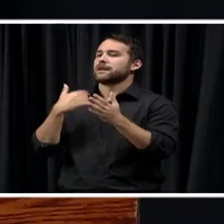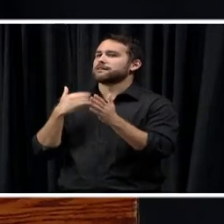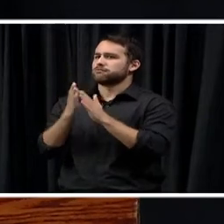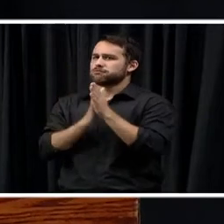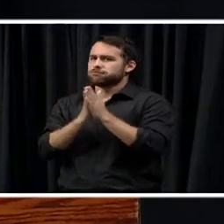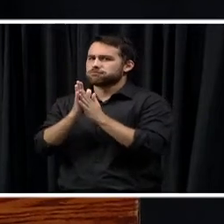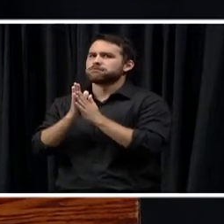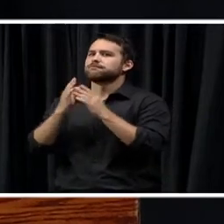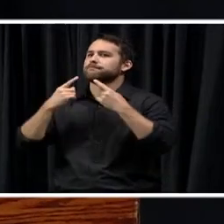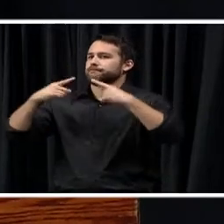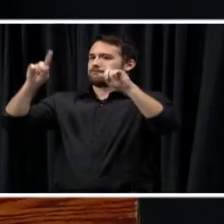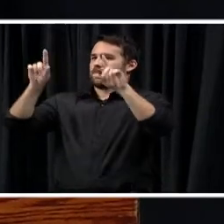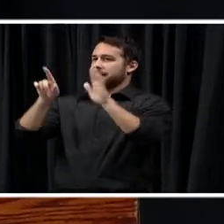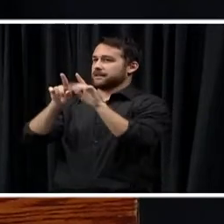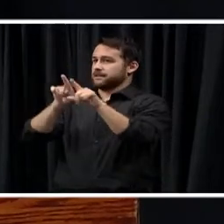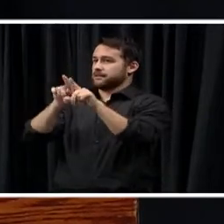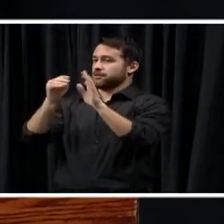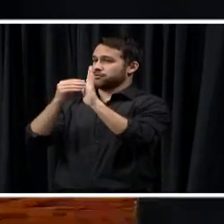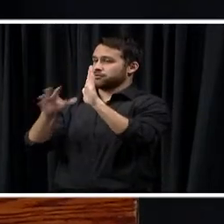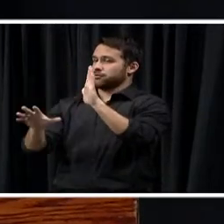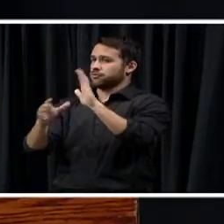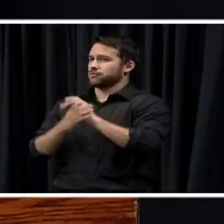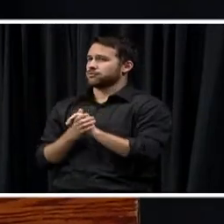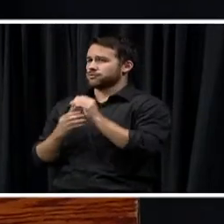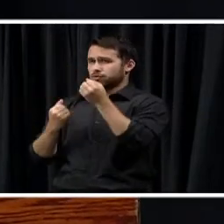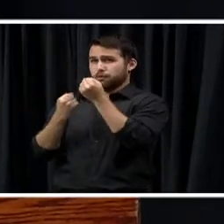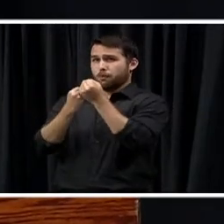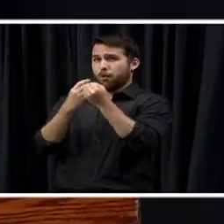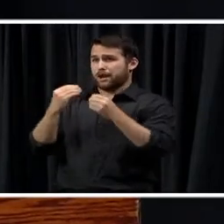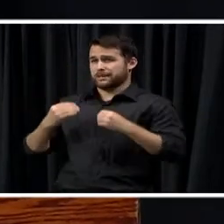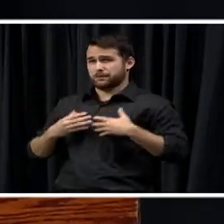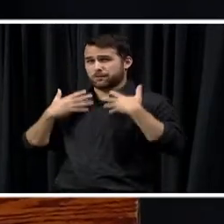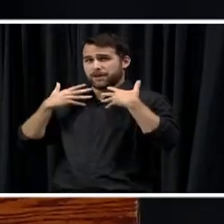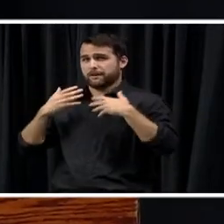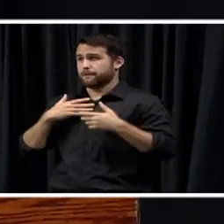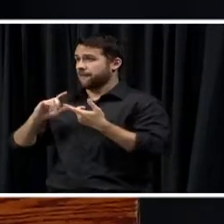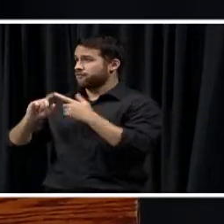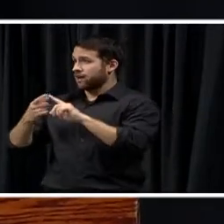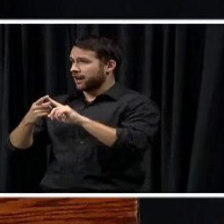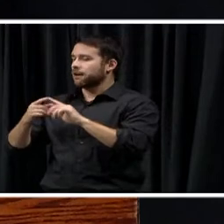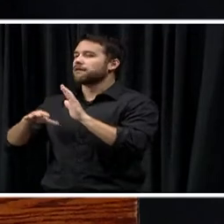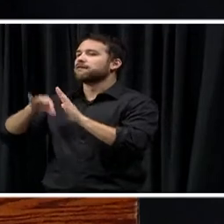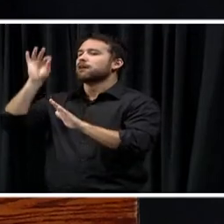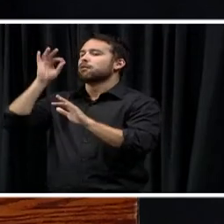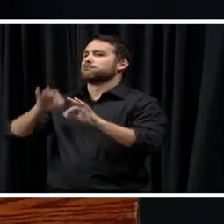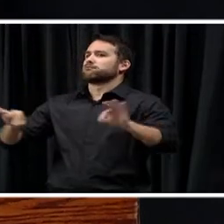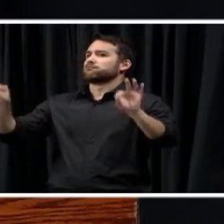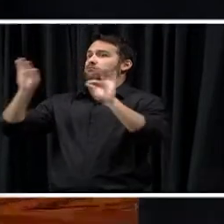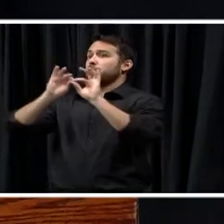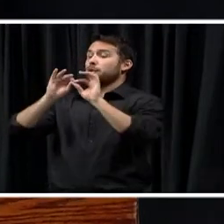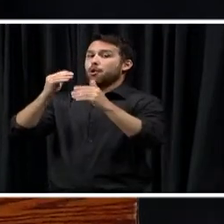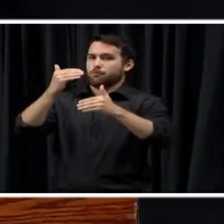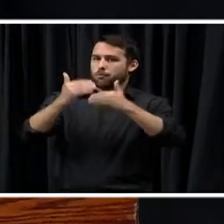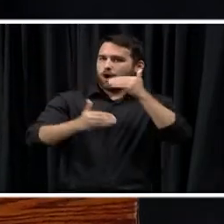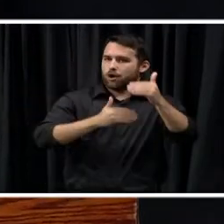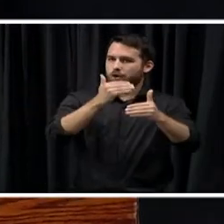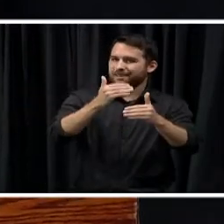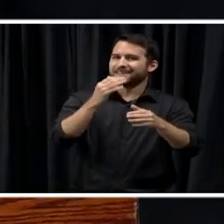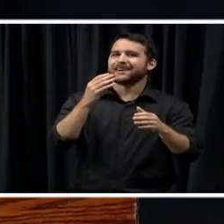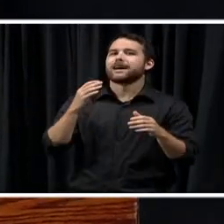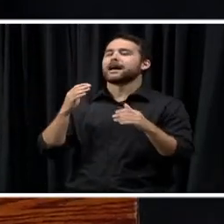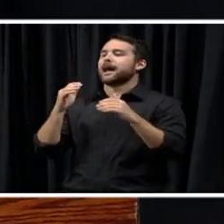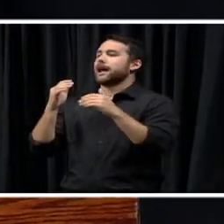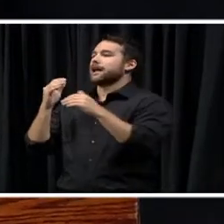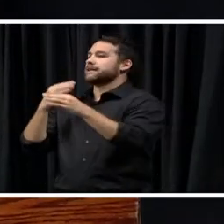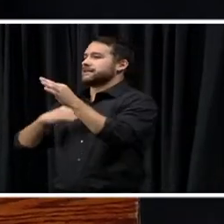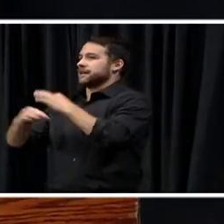excel as a student. Through the support and inspiration of my peers, I discovered the significance of progress over perfection. I'm